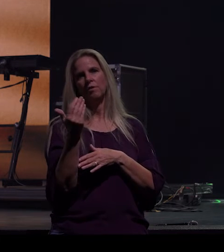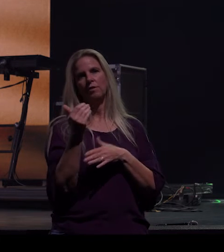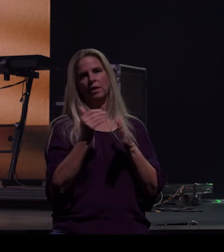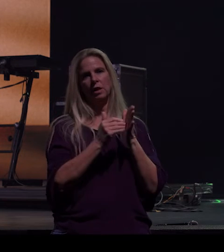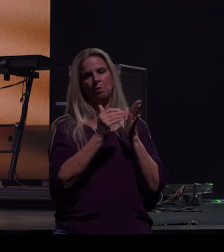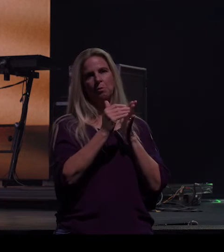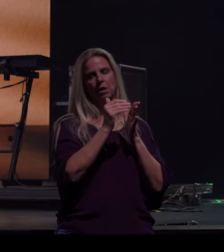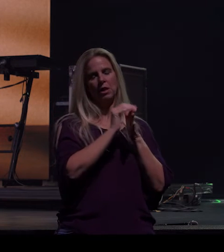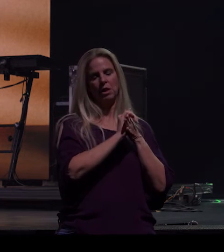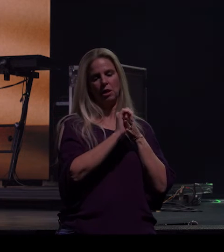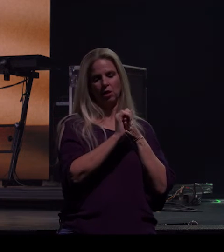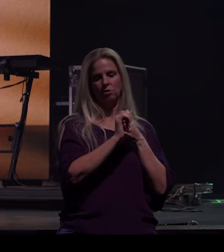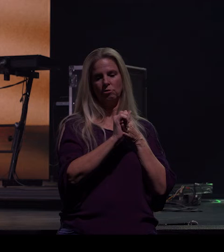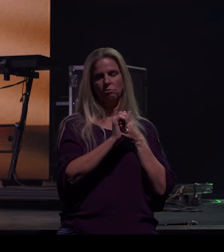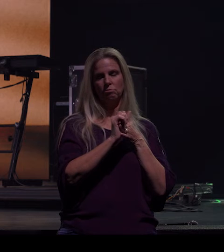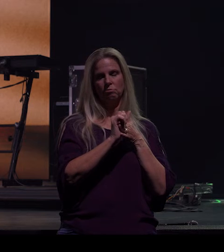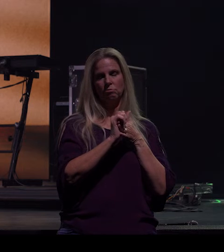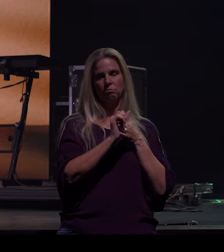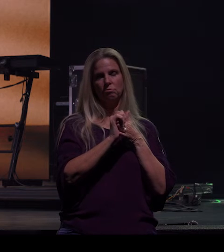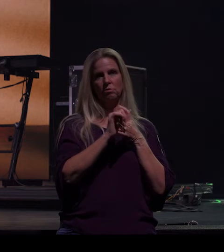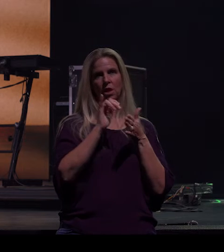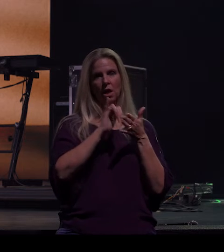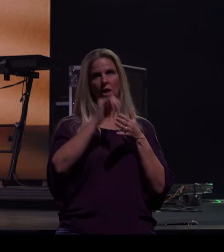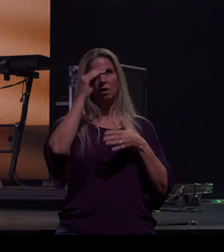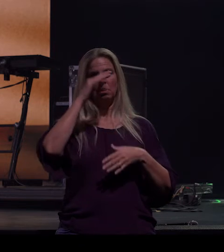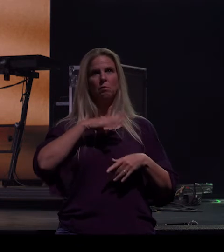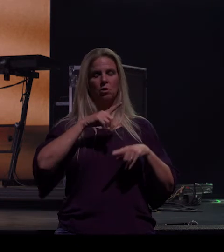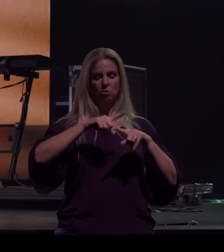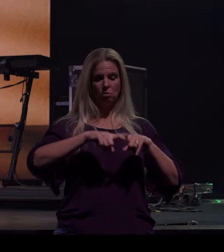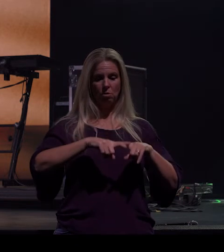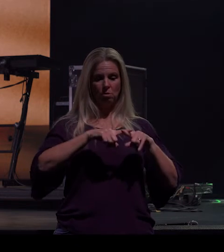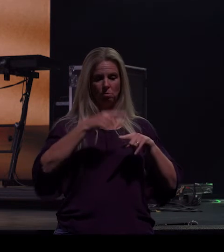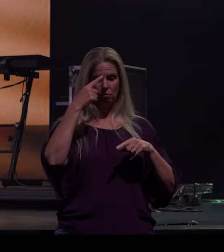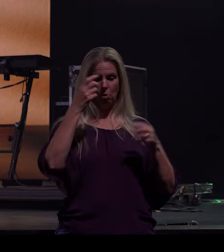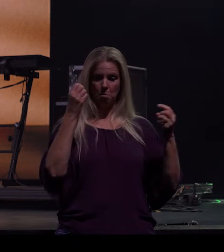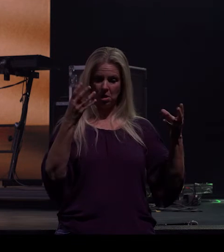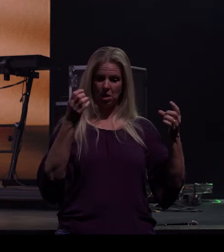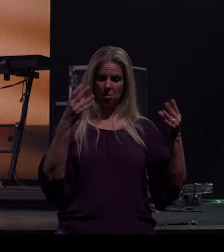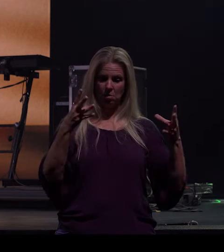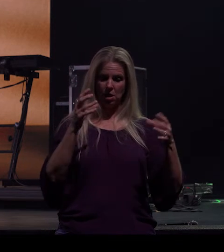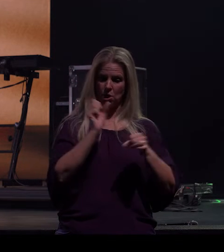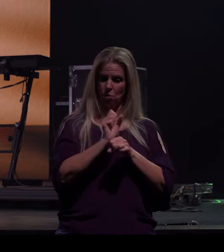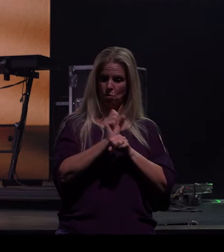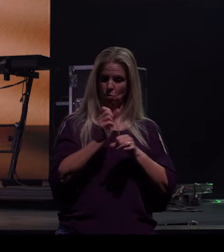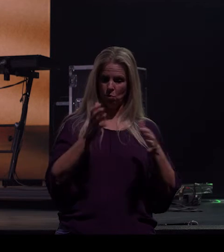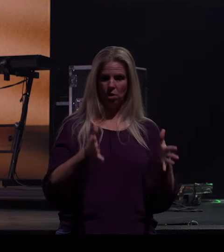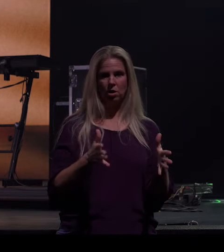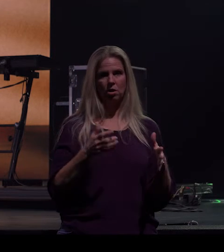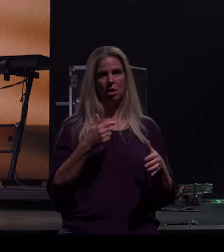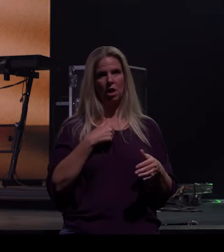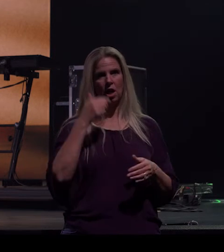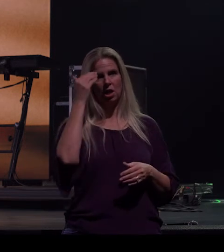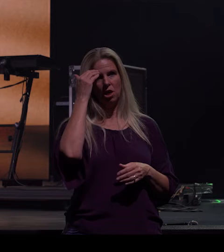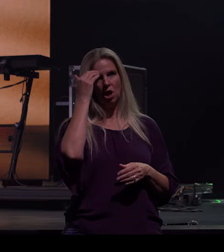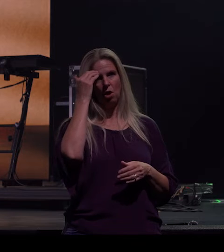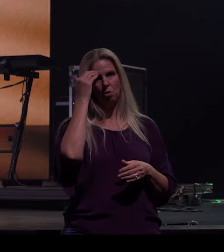he's responsible, right? Thousands of employees. And I've been around him enough to know this.